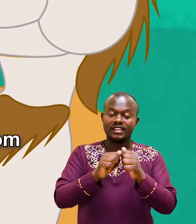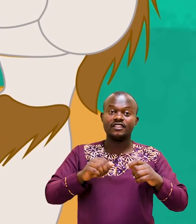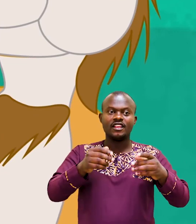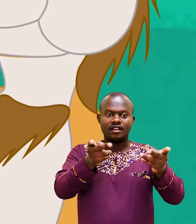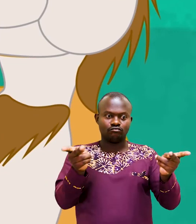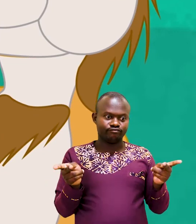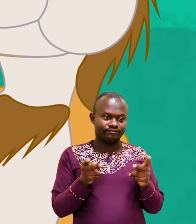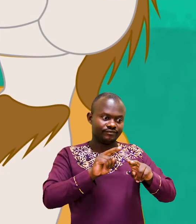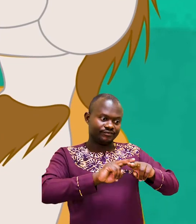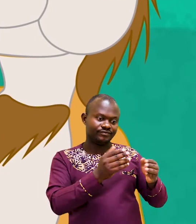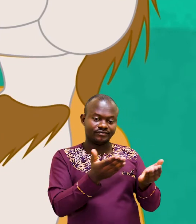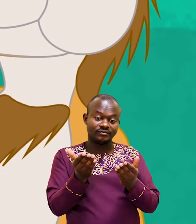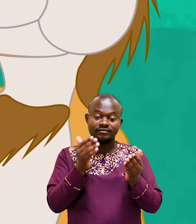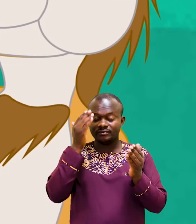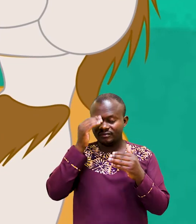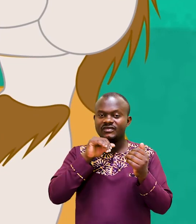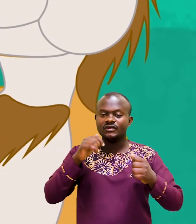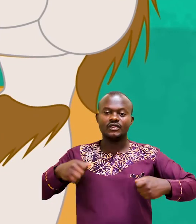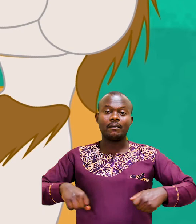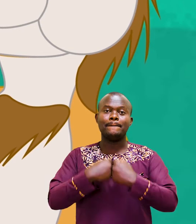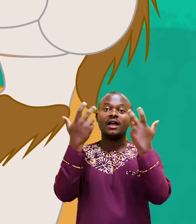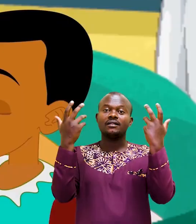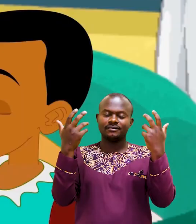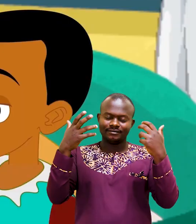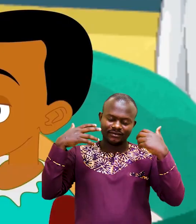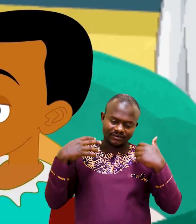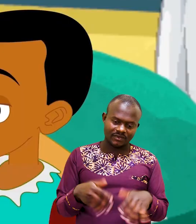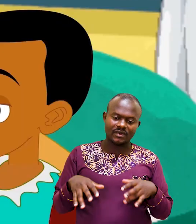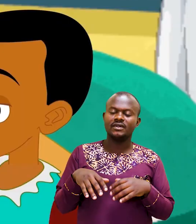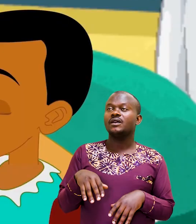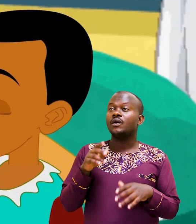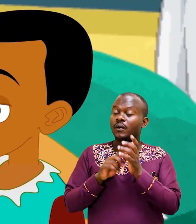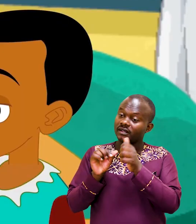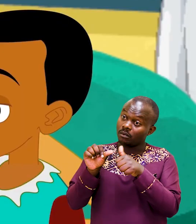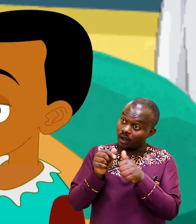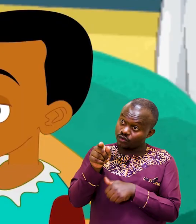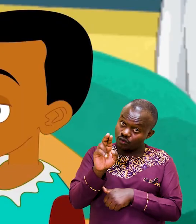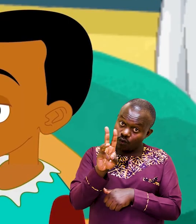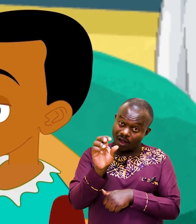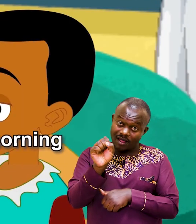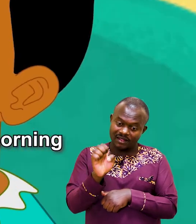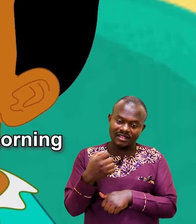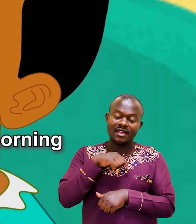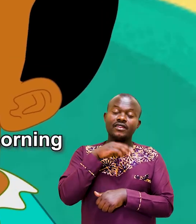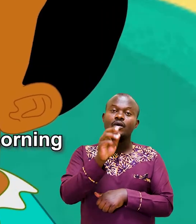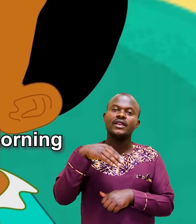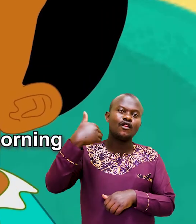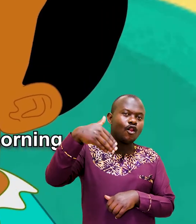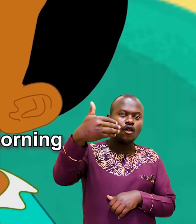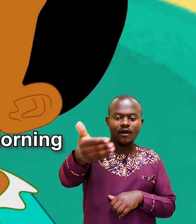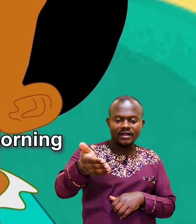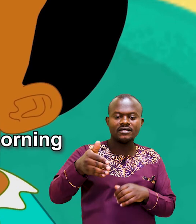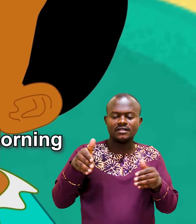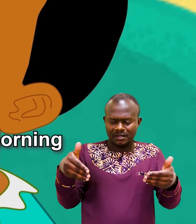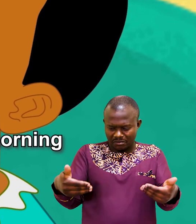room so that I do not break anything. Great. What about you, Uwase? I will